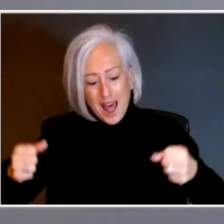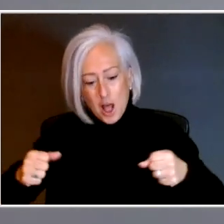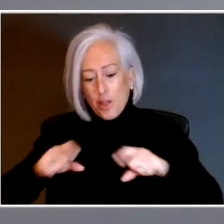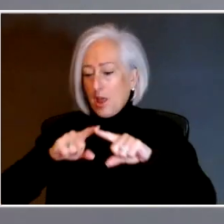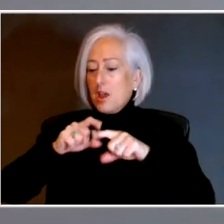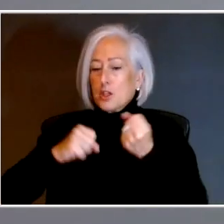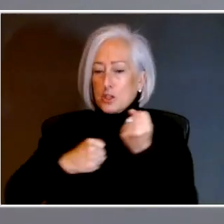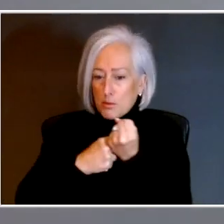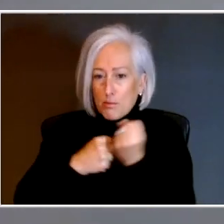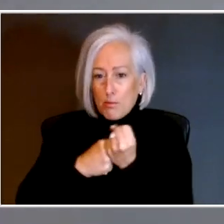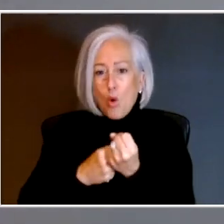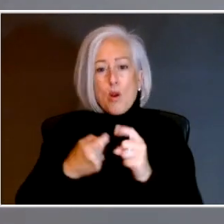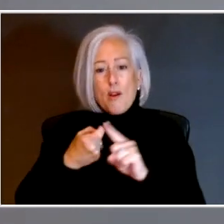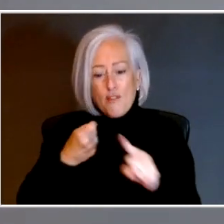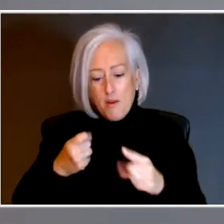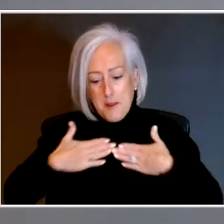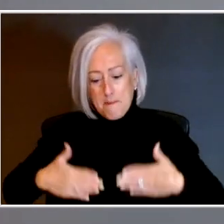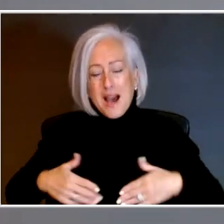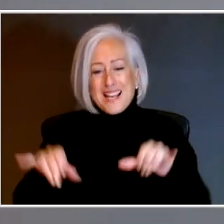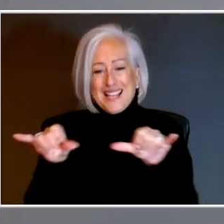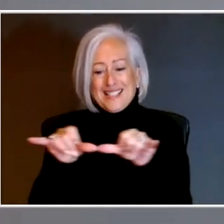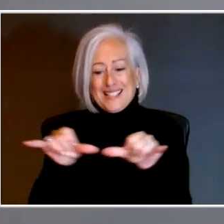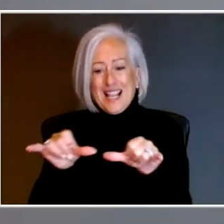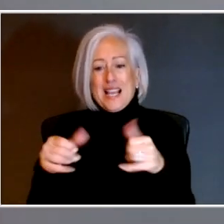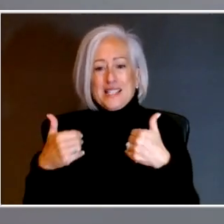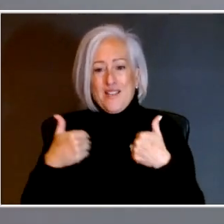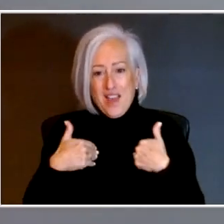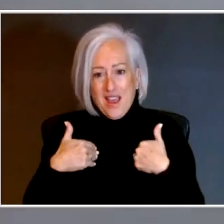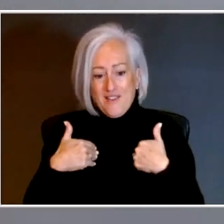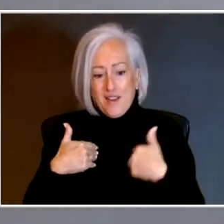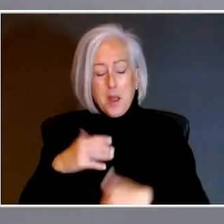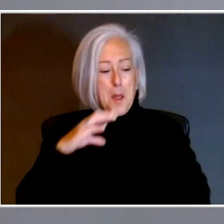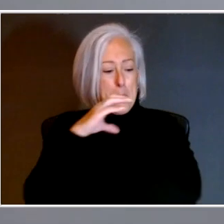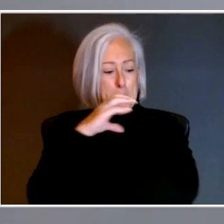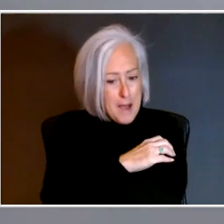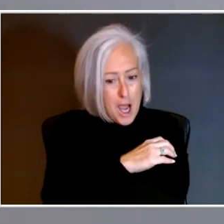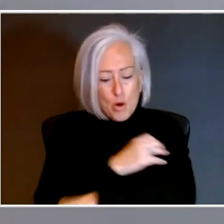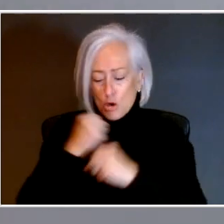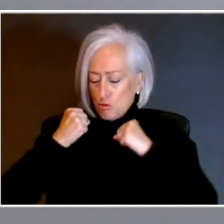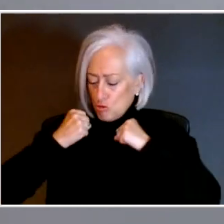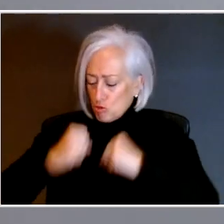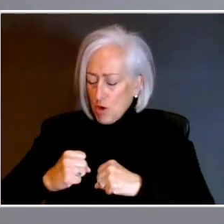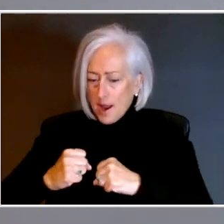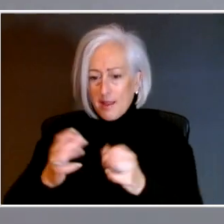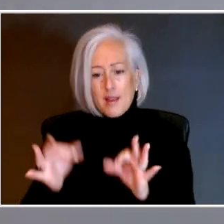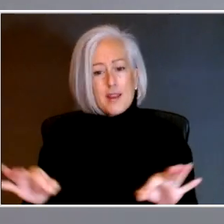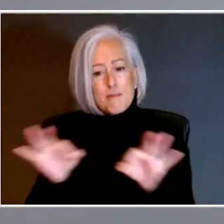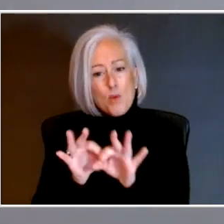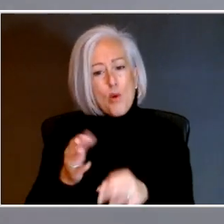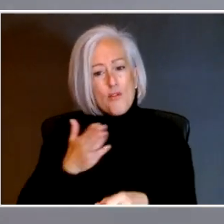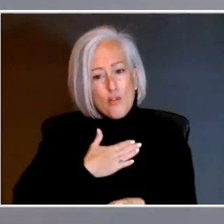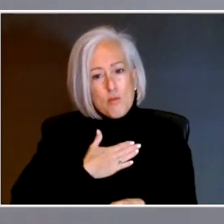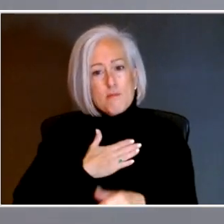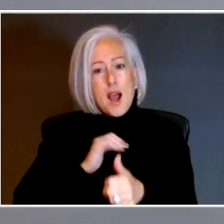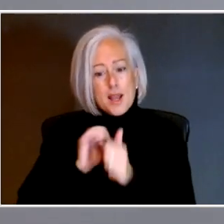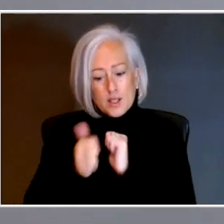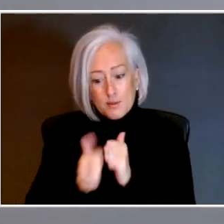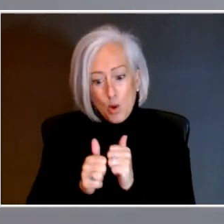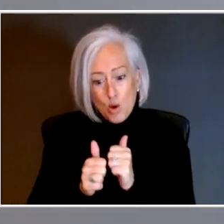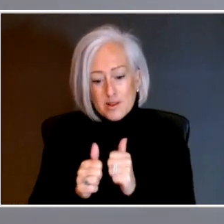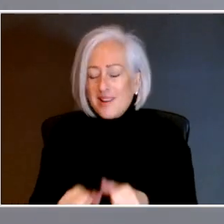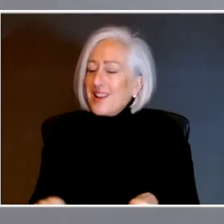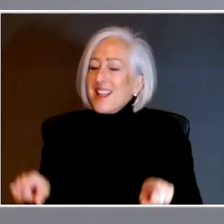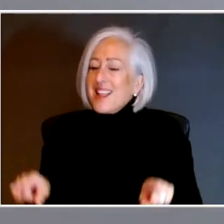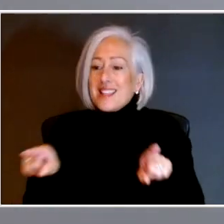and power and strength is important for my sport. Just like we convince ourselves, those negative things over time when it's not